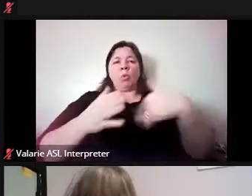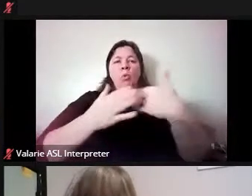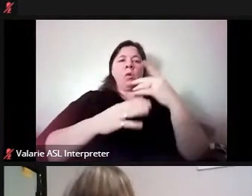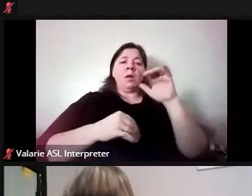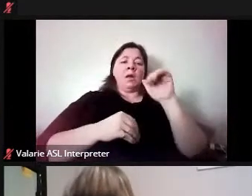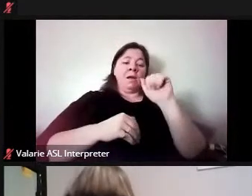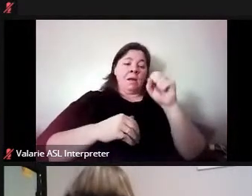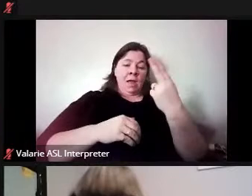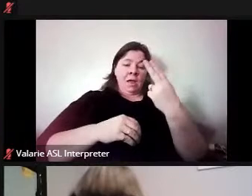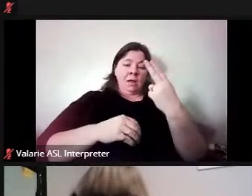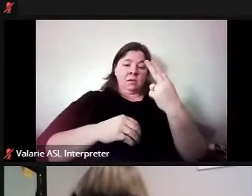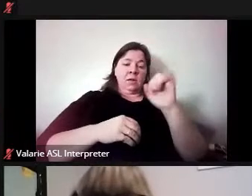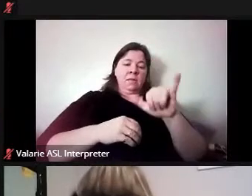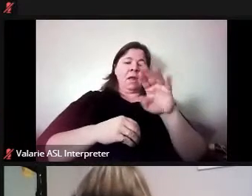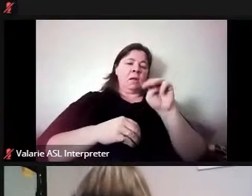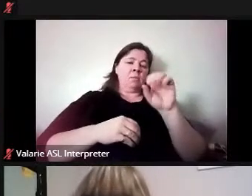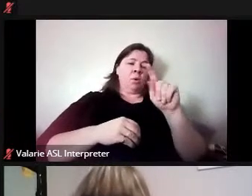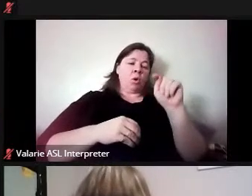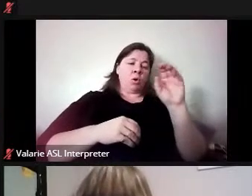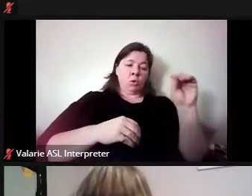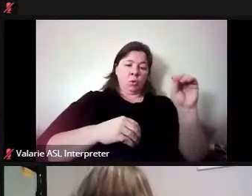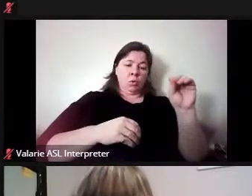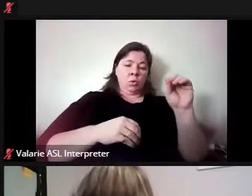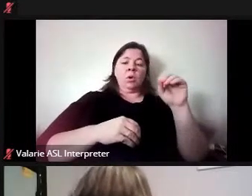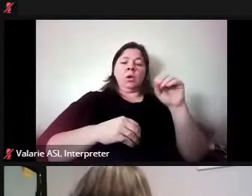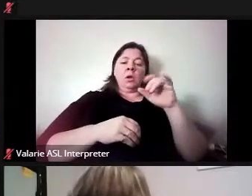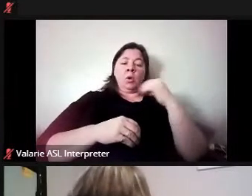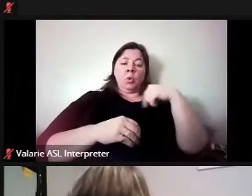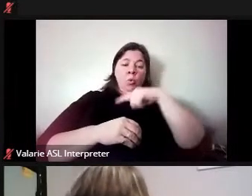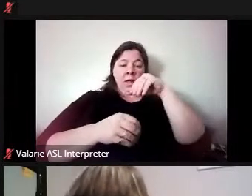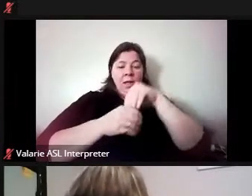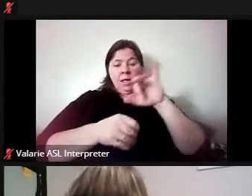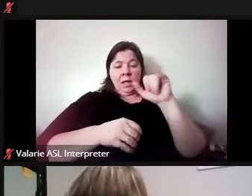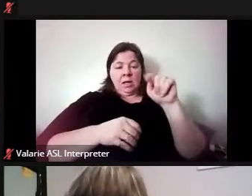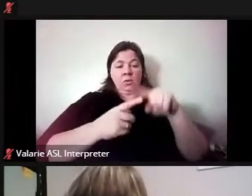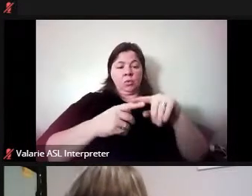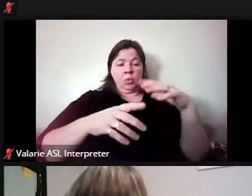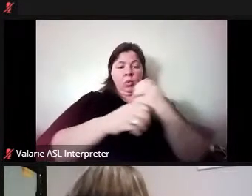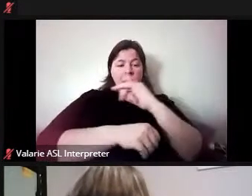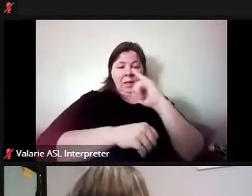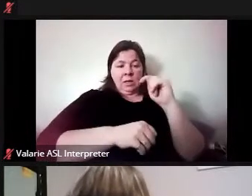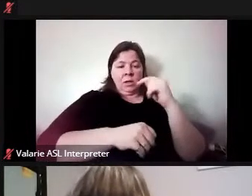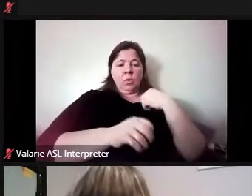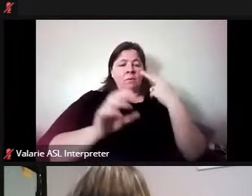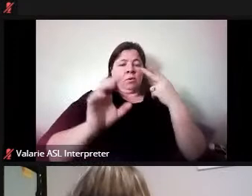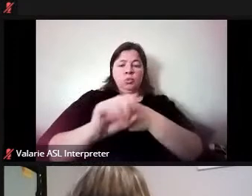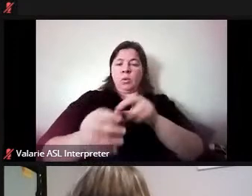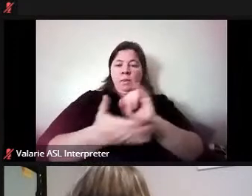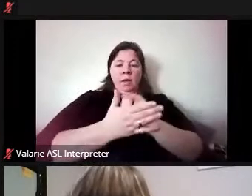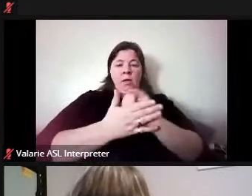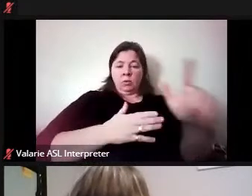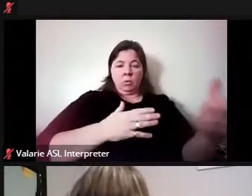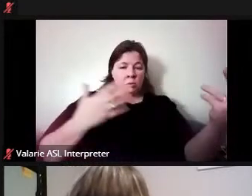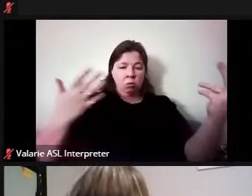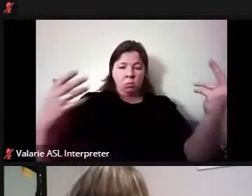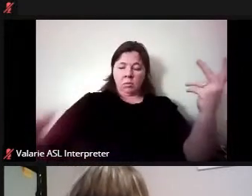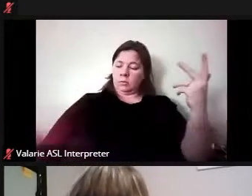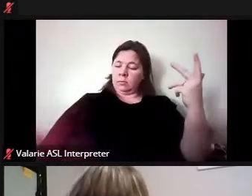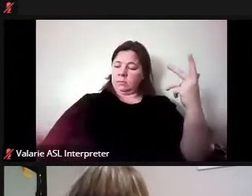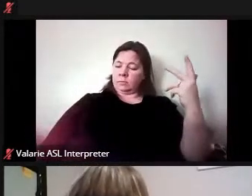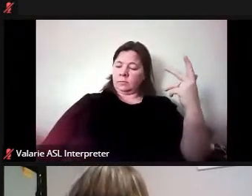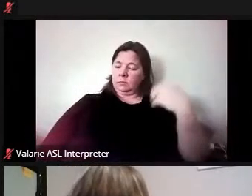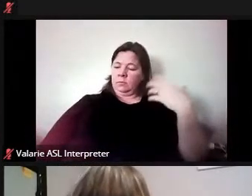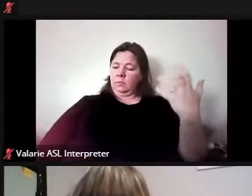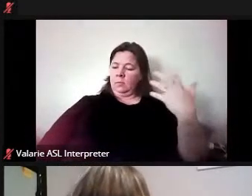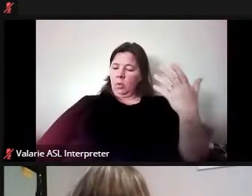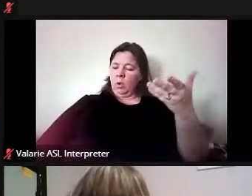the motto, we are in it to win it. And we keep saying all they have to do is get in. So, but I wanted to